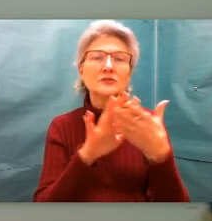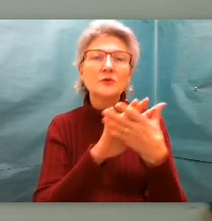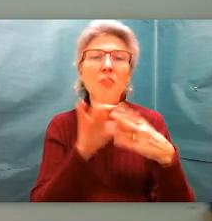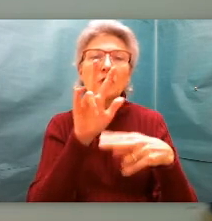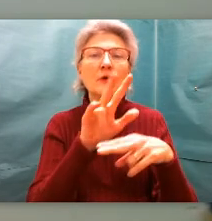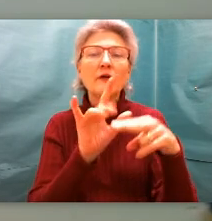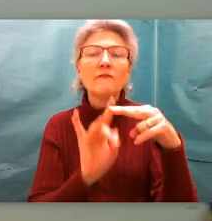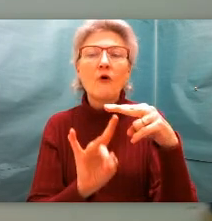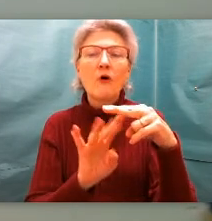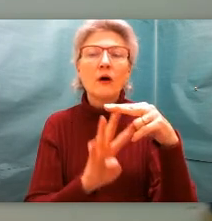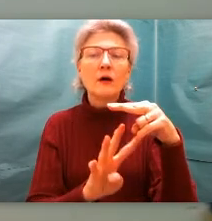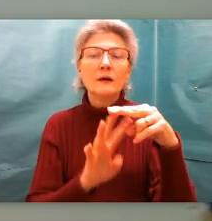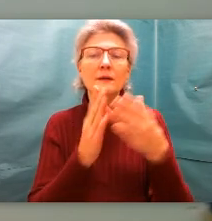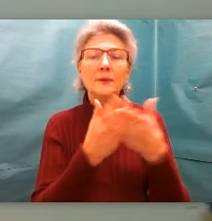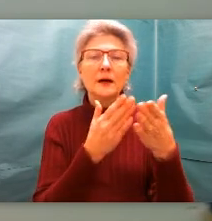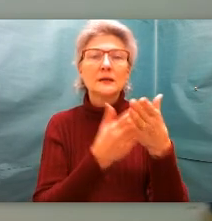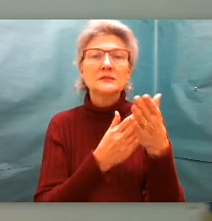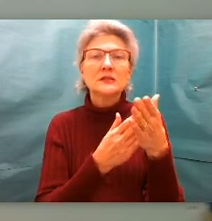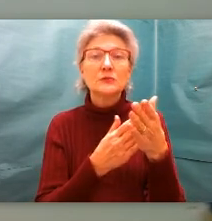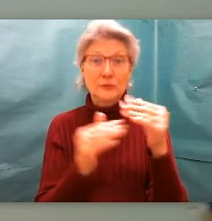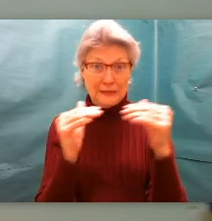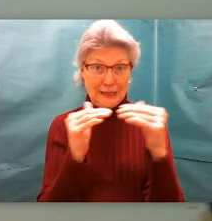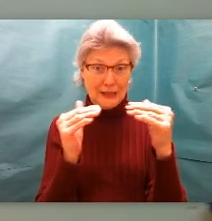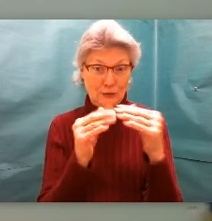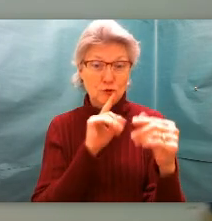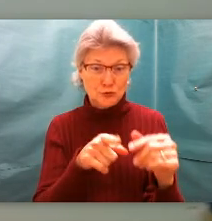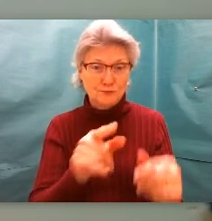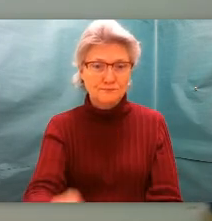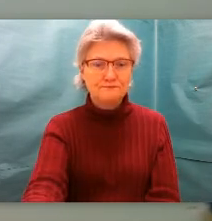of my 4 sections that it is equivalent.